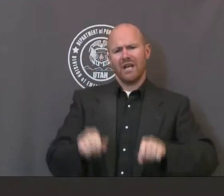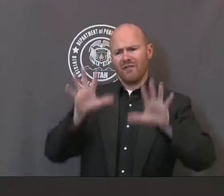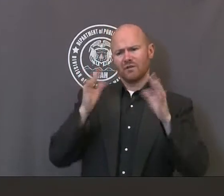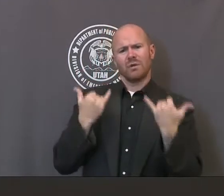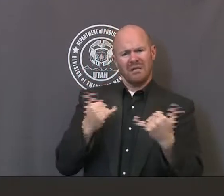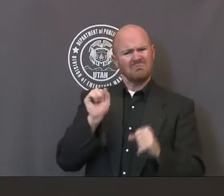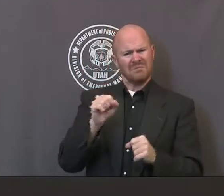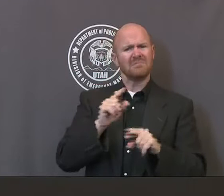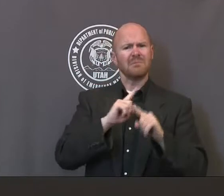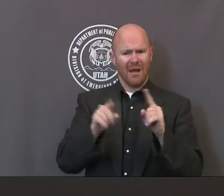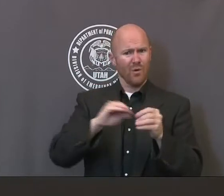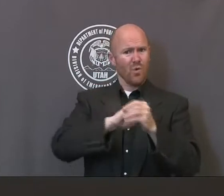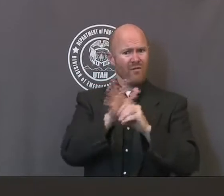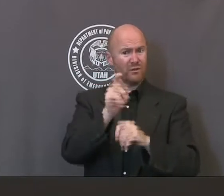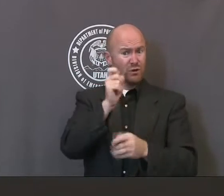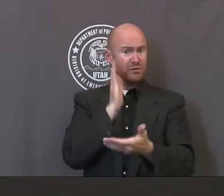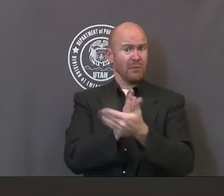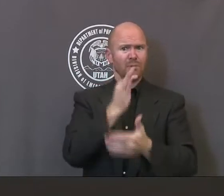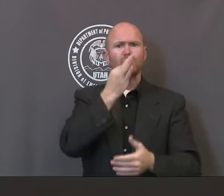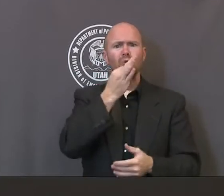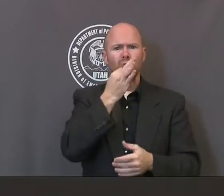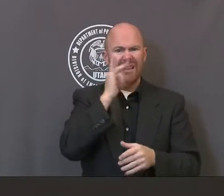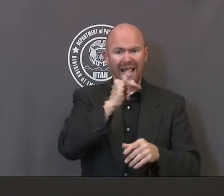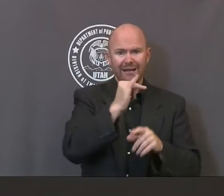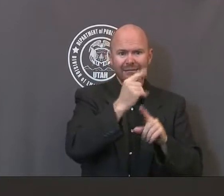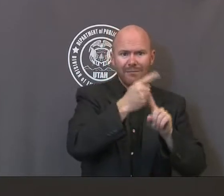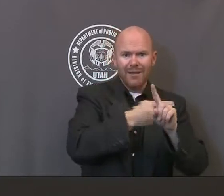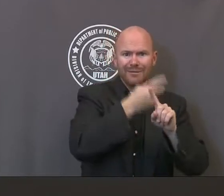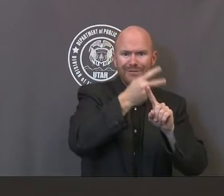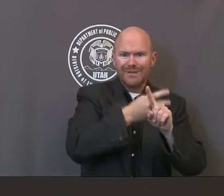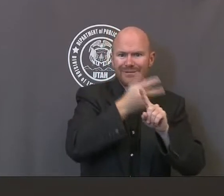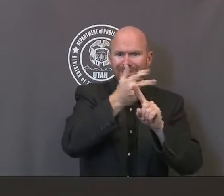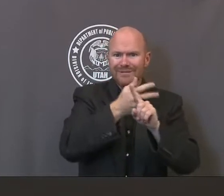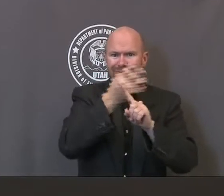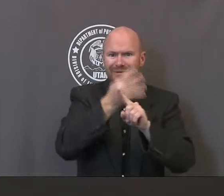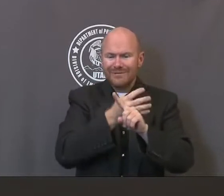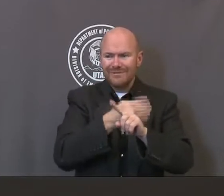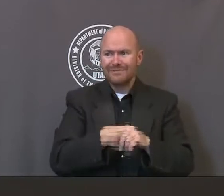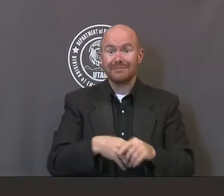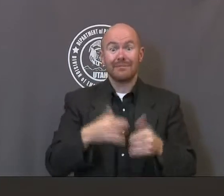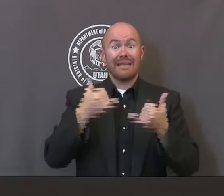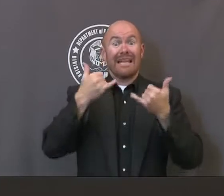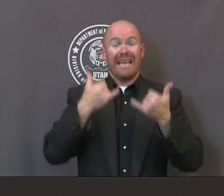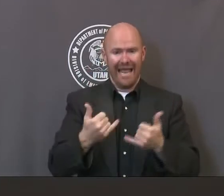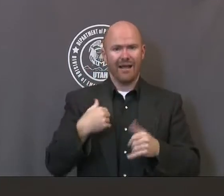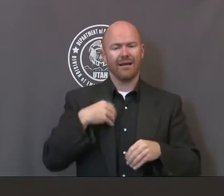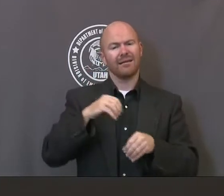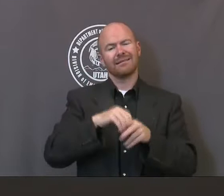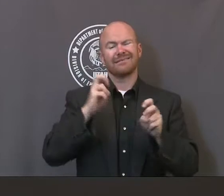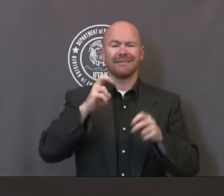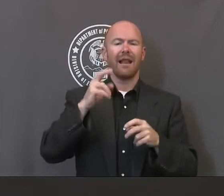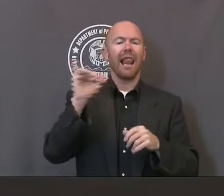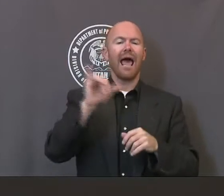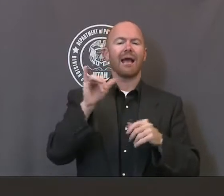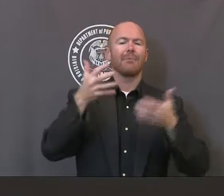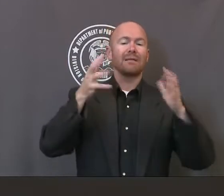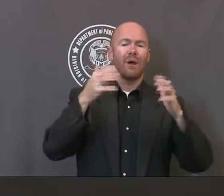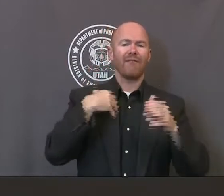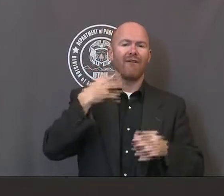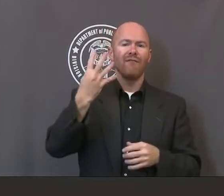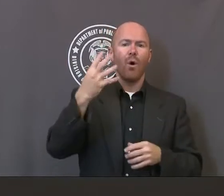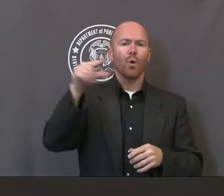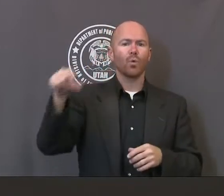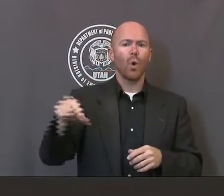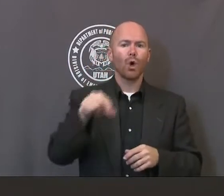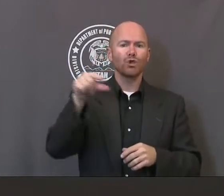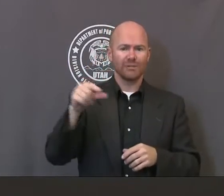to win in the long term. But our second quarter has been rough. The virus has had a midsummer surge with